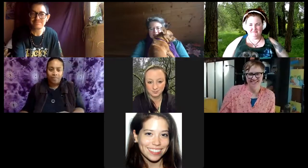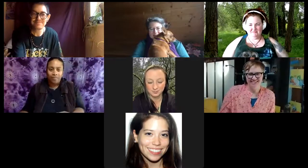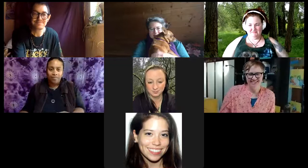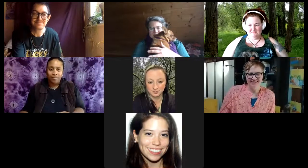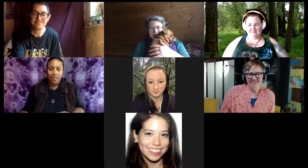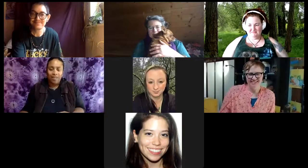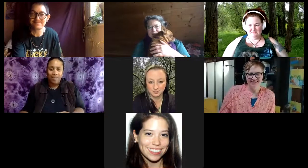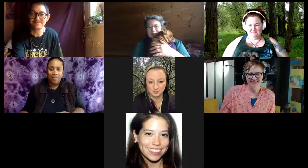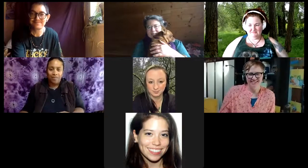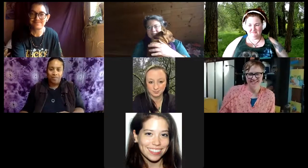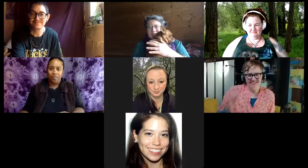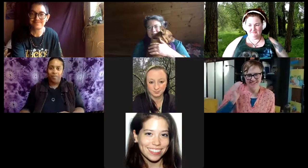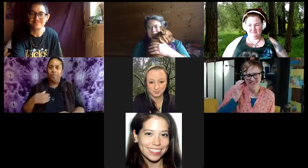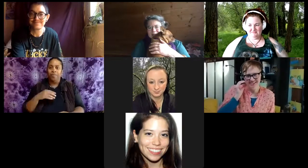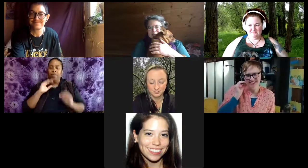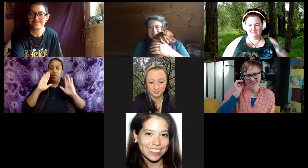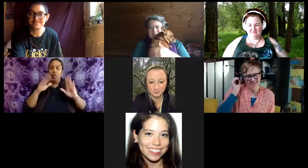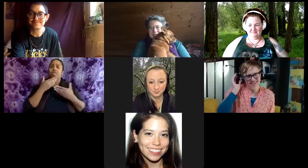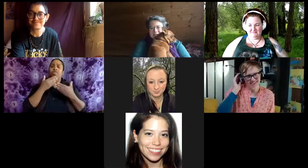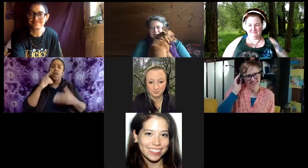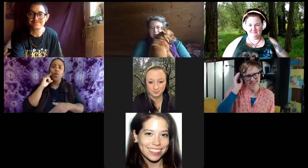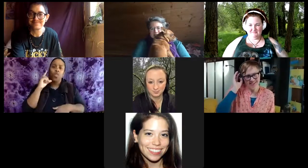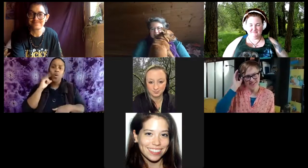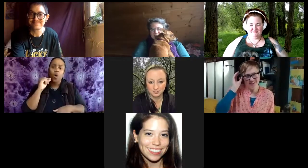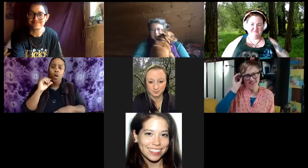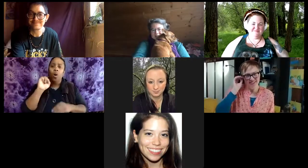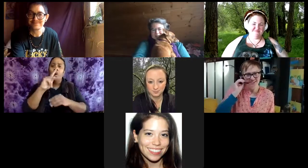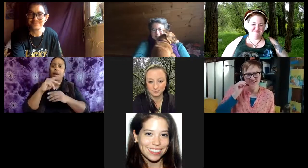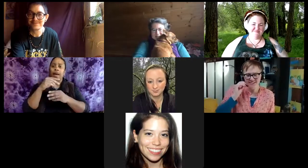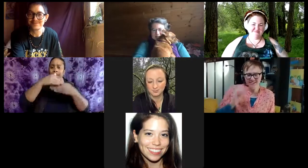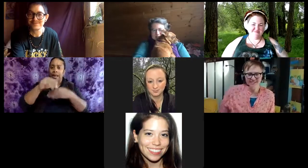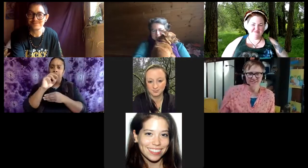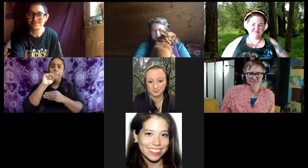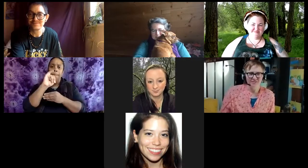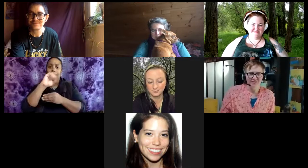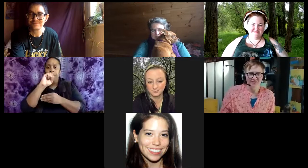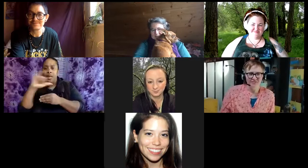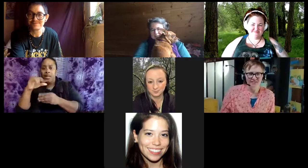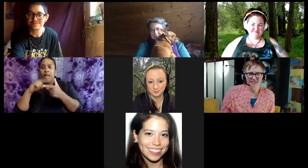Great. Thanks so much, Thorne. All right, we've got Missy and then the River Witch Fairy. Go ahead, Missy.